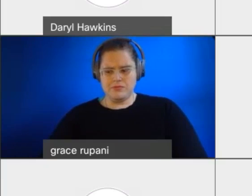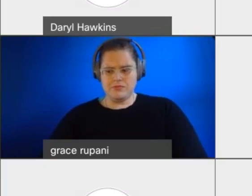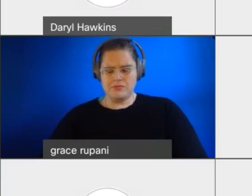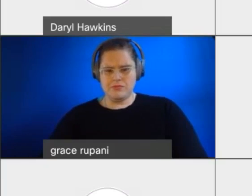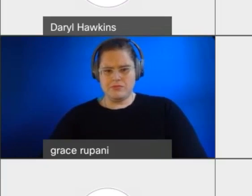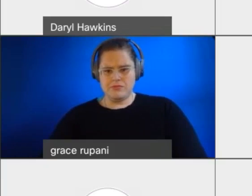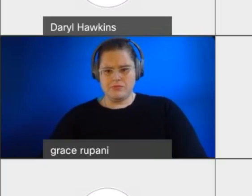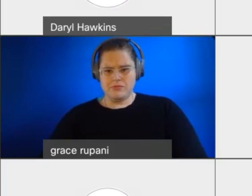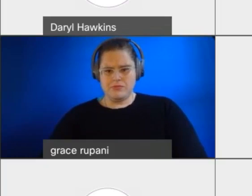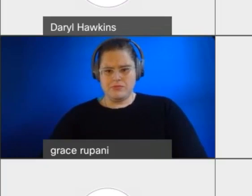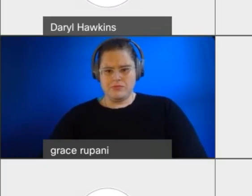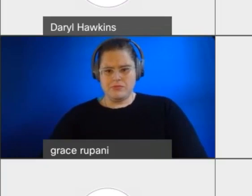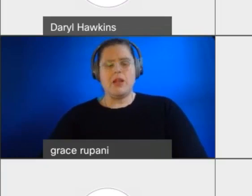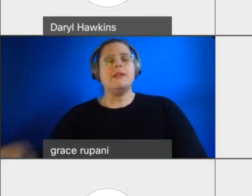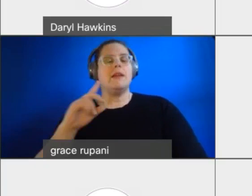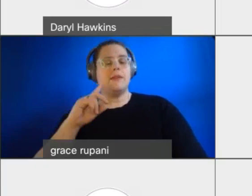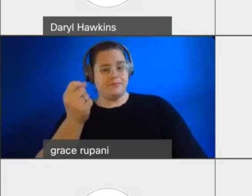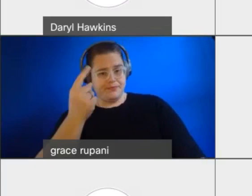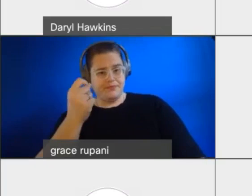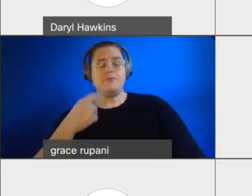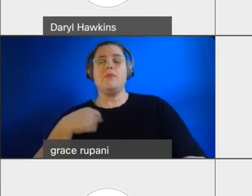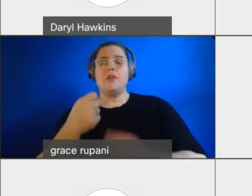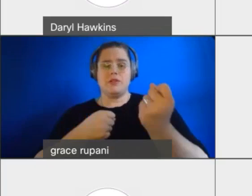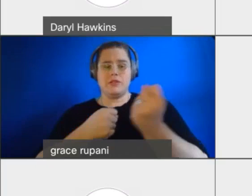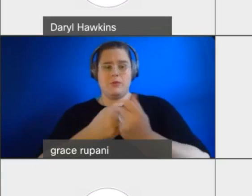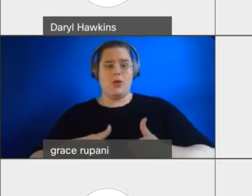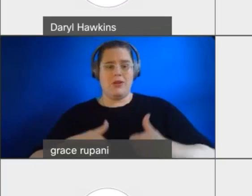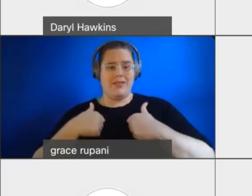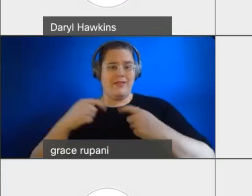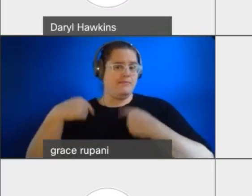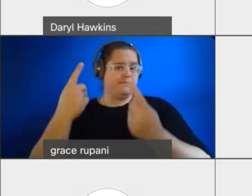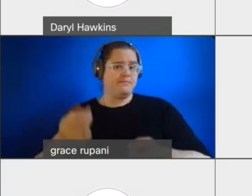In supported living, there have been 11 deaths.